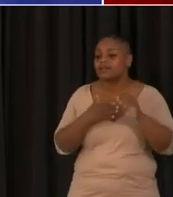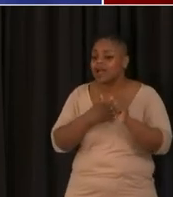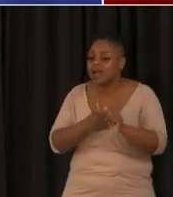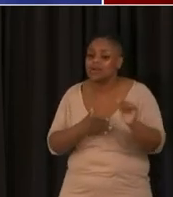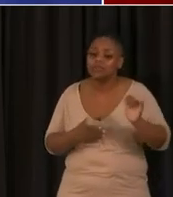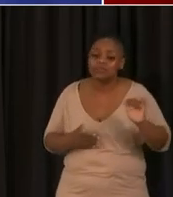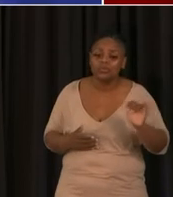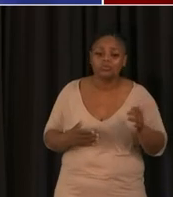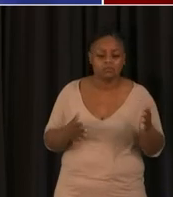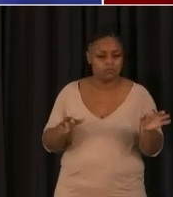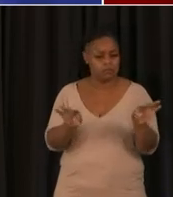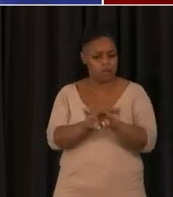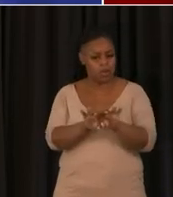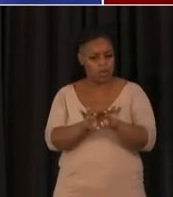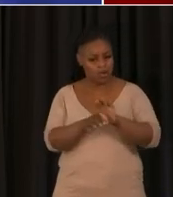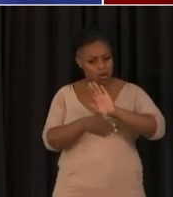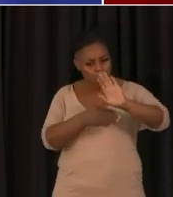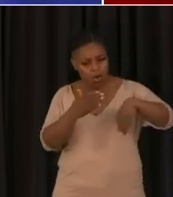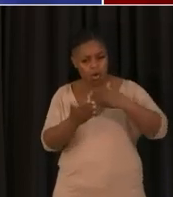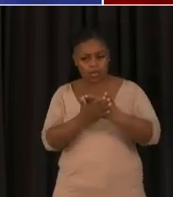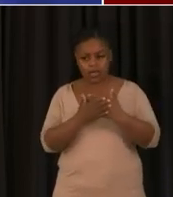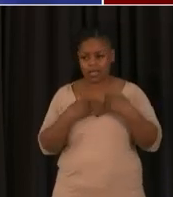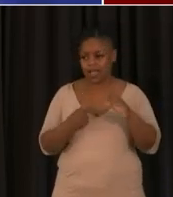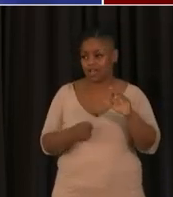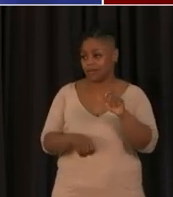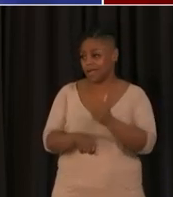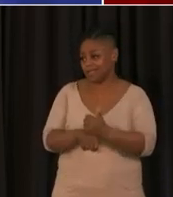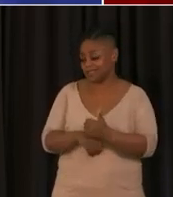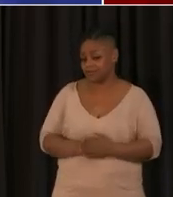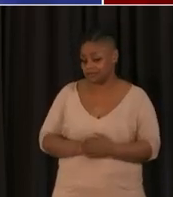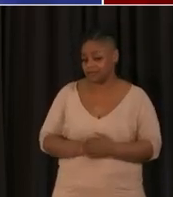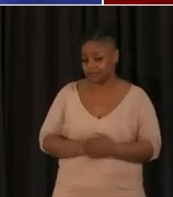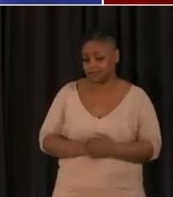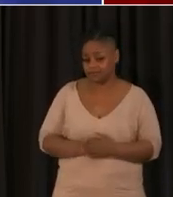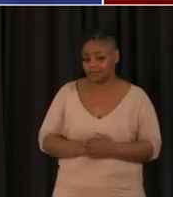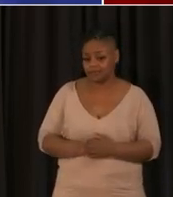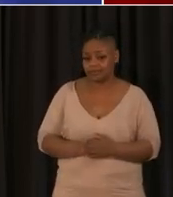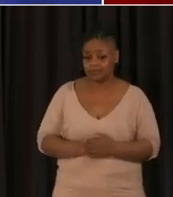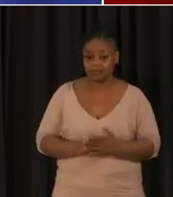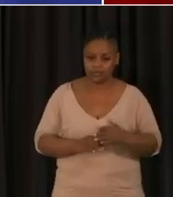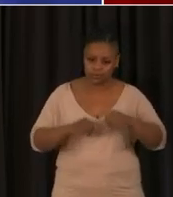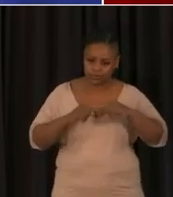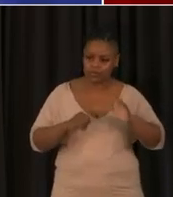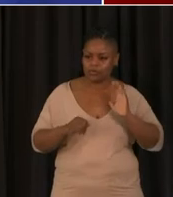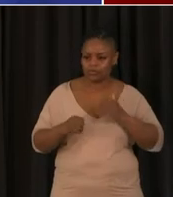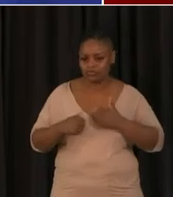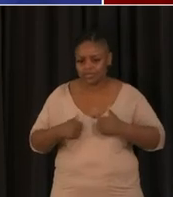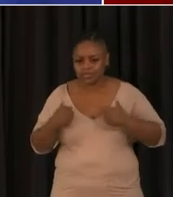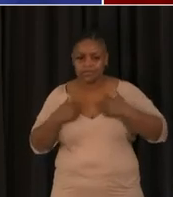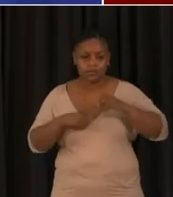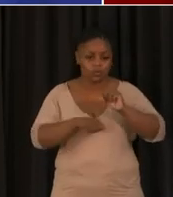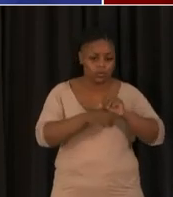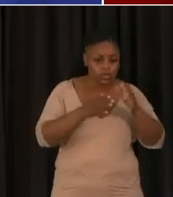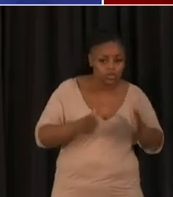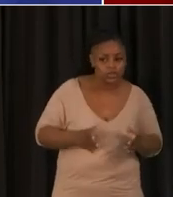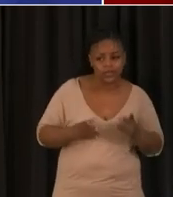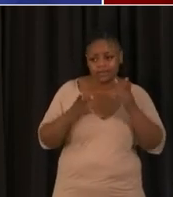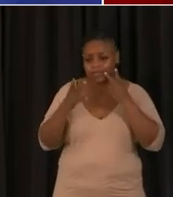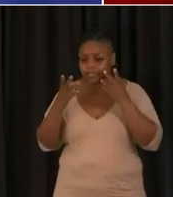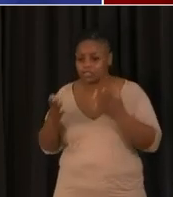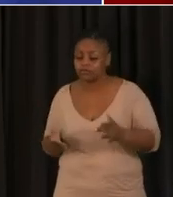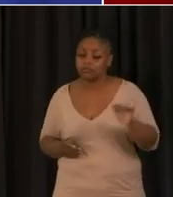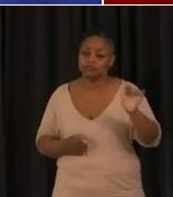for joining us today. And your story is powerful and it resonates with so many of us. And I think the beauty of it